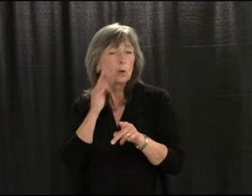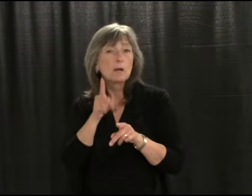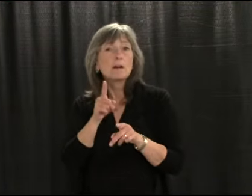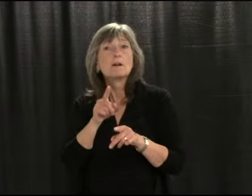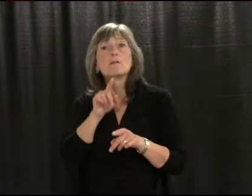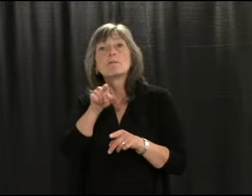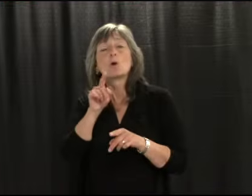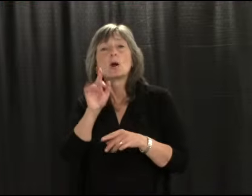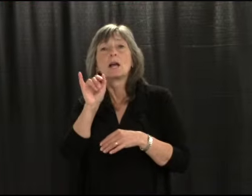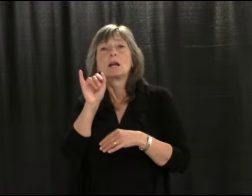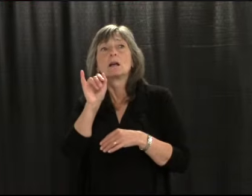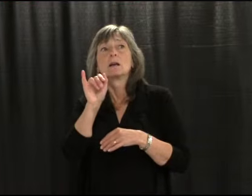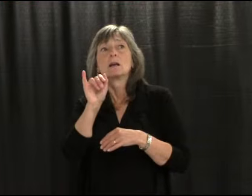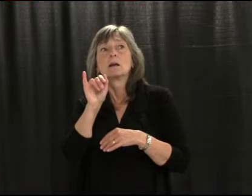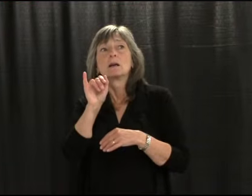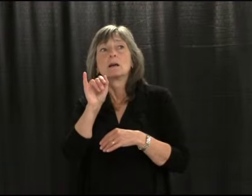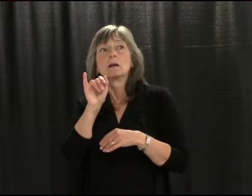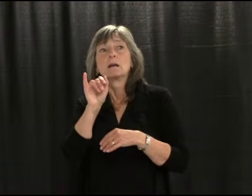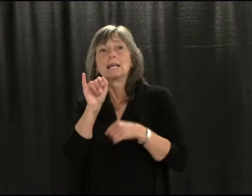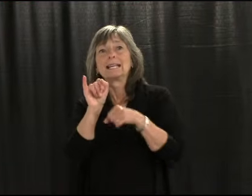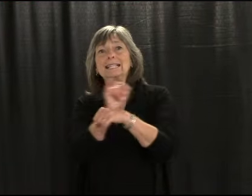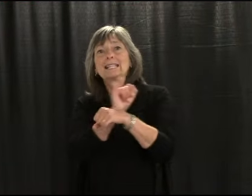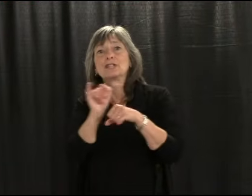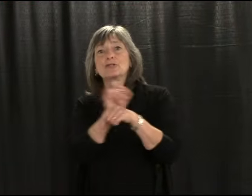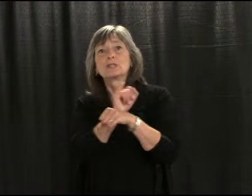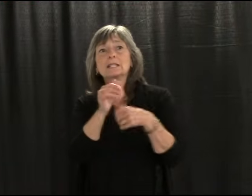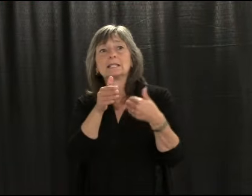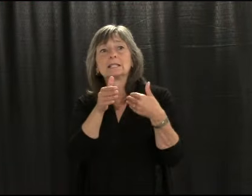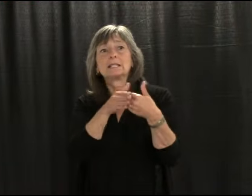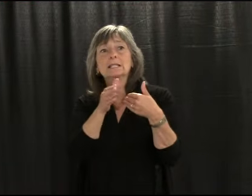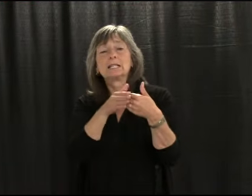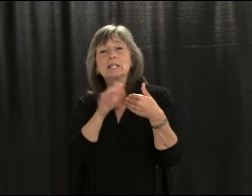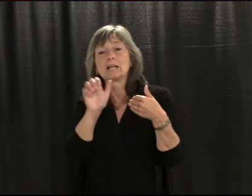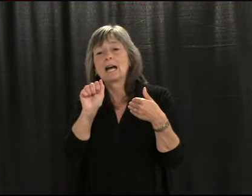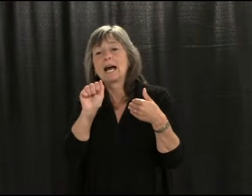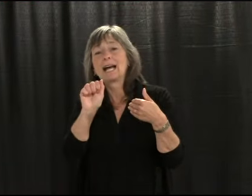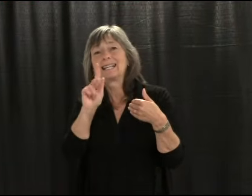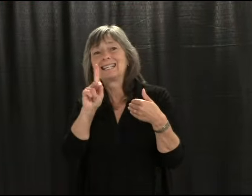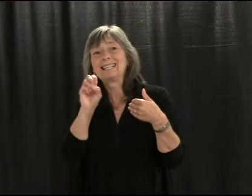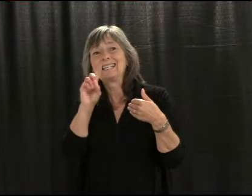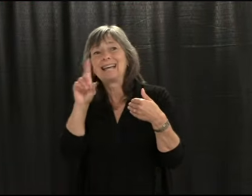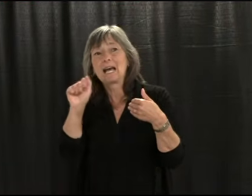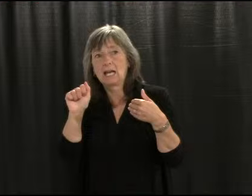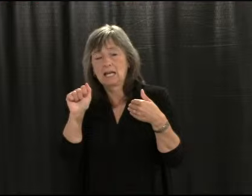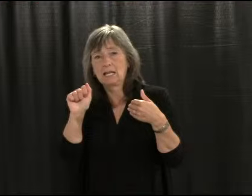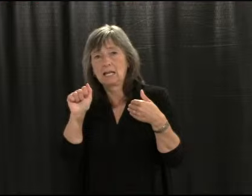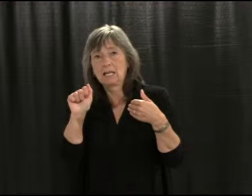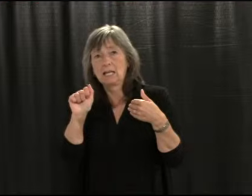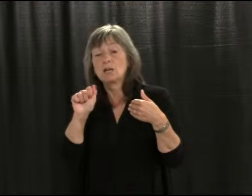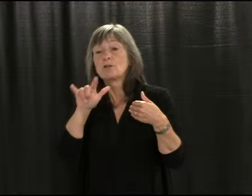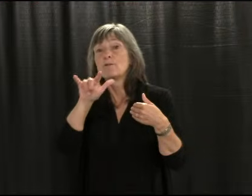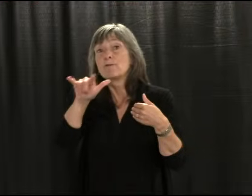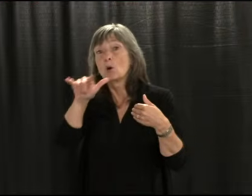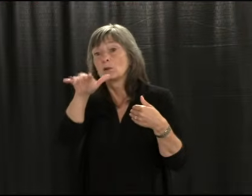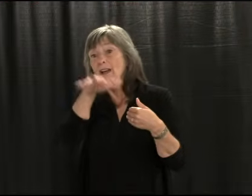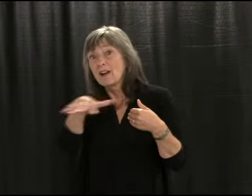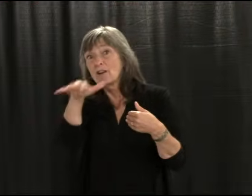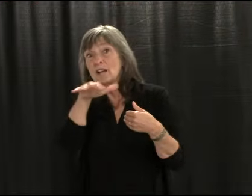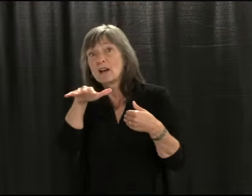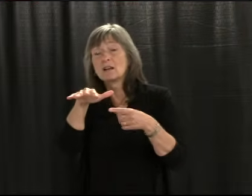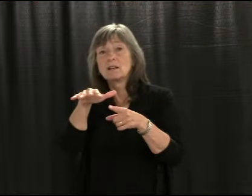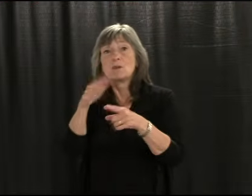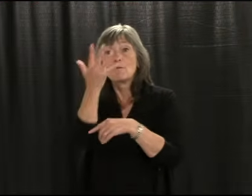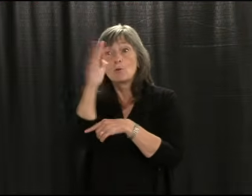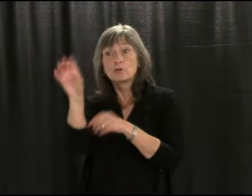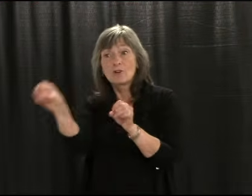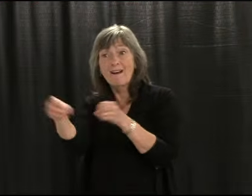The industrial area adjacent to Akita, the hangars where there are float planes in that area, the forestry office, and